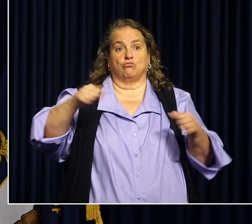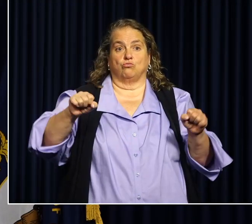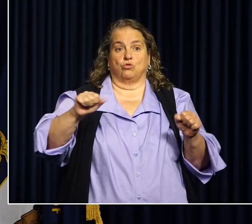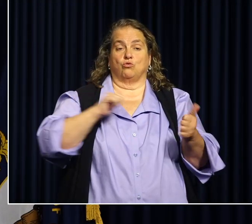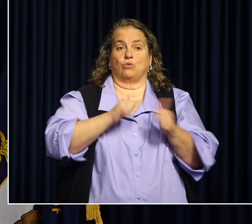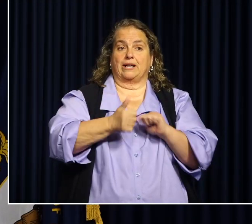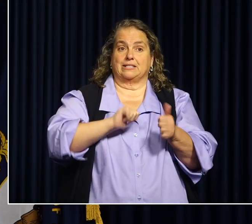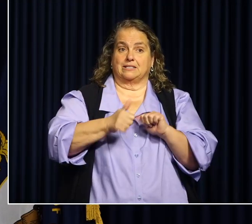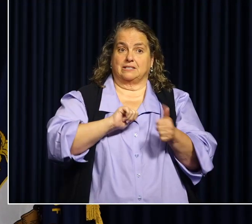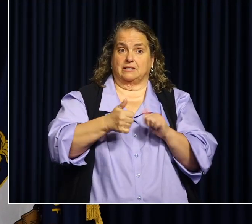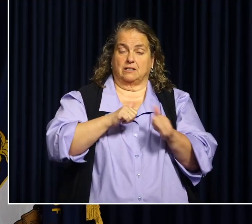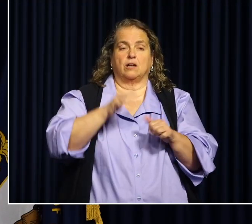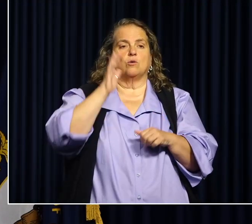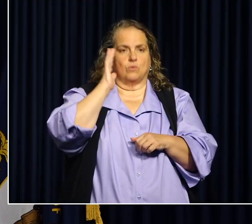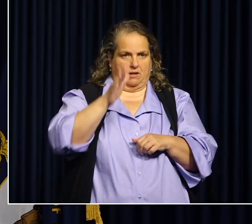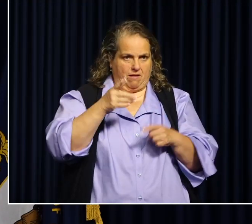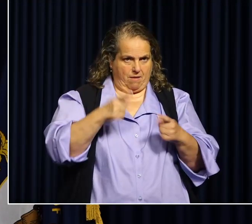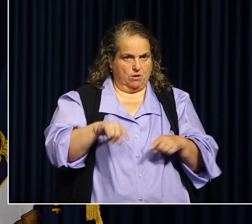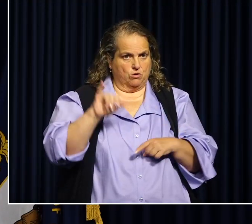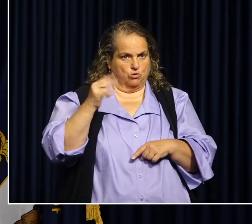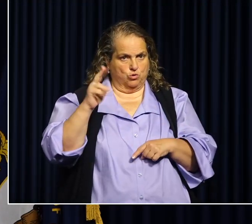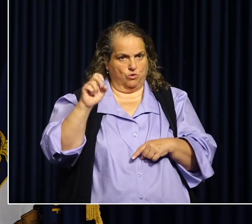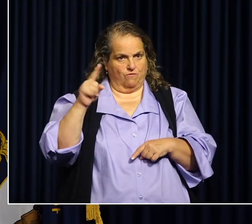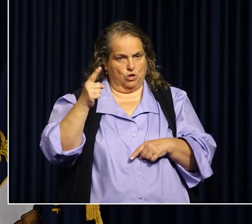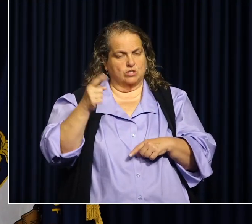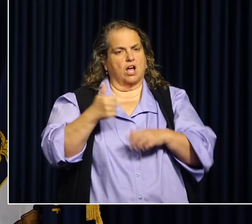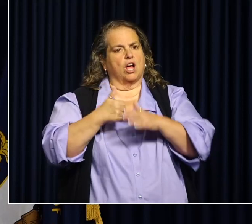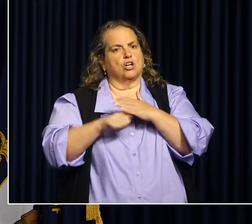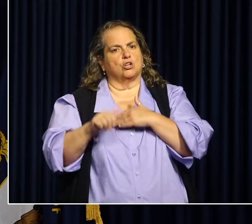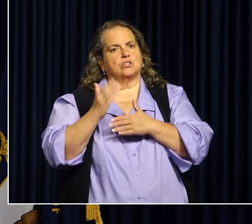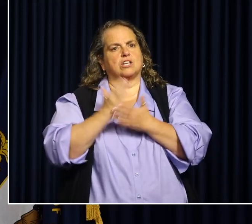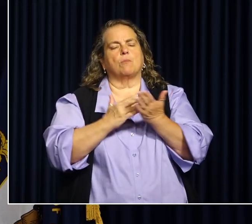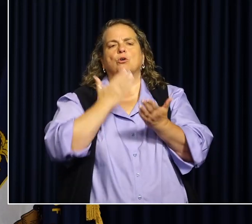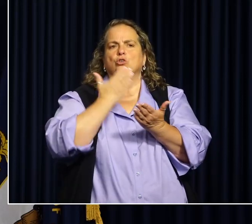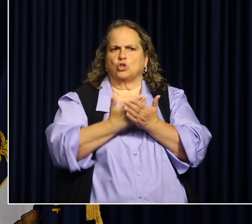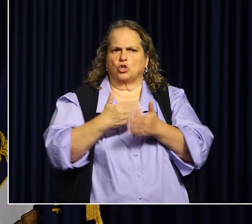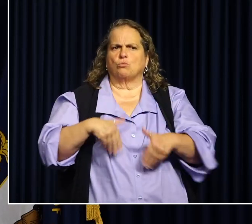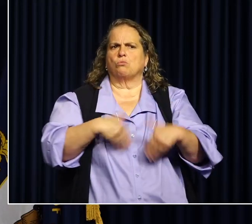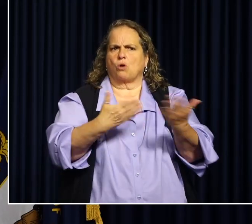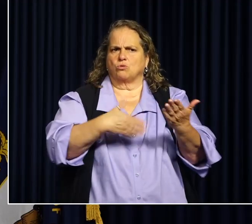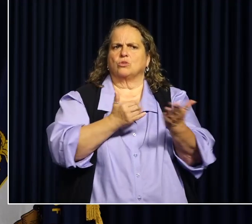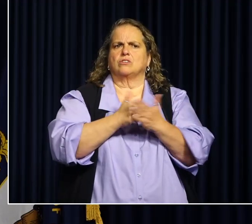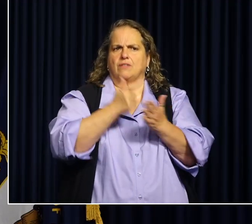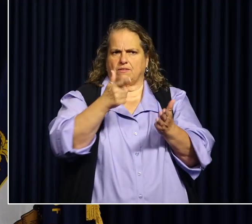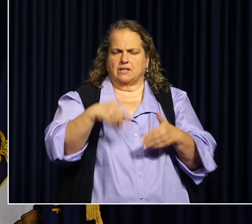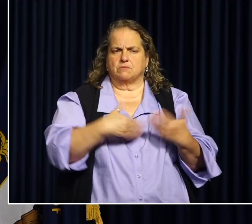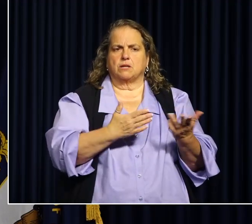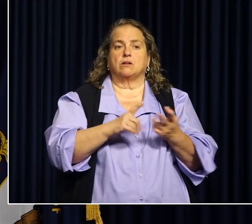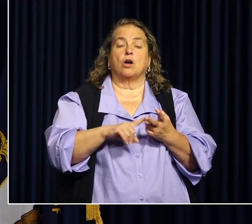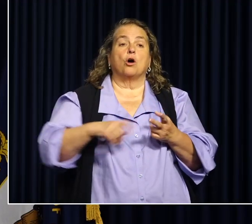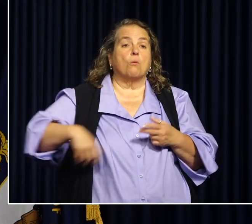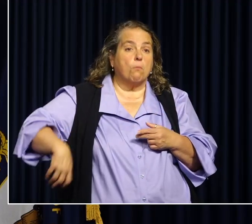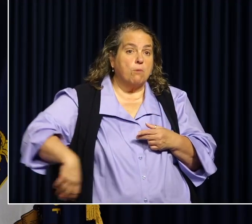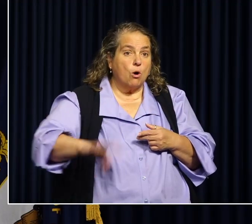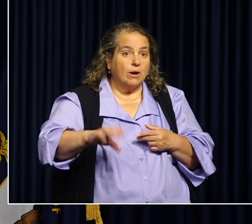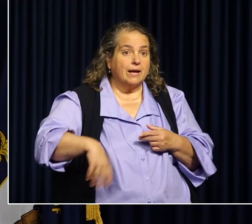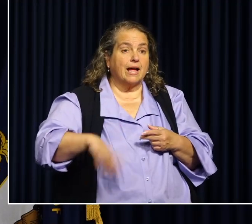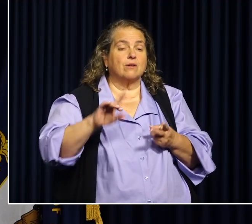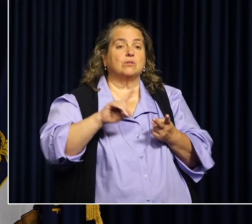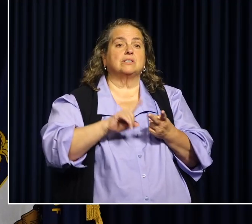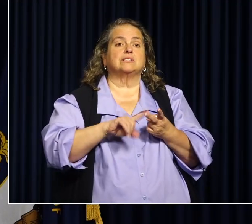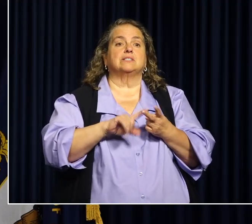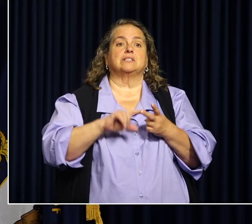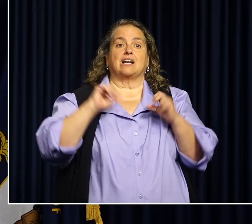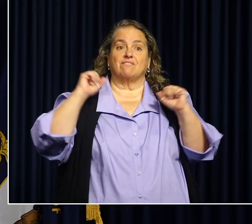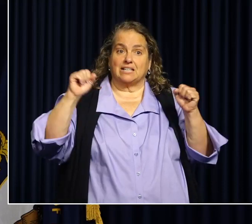be available on June 1st under some really good proposals that were submitted. Bowling alleys, fitness centers,